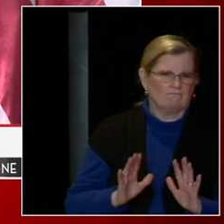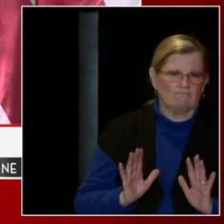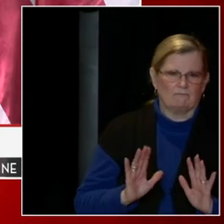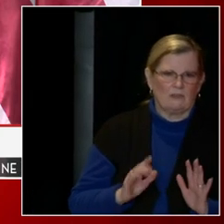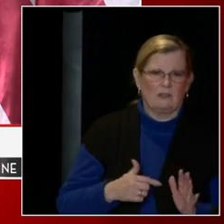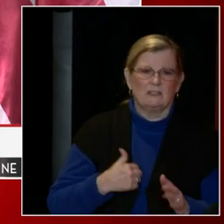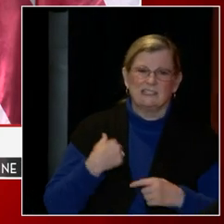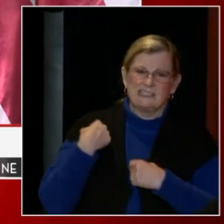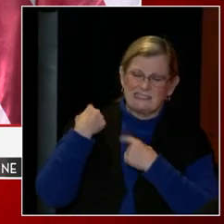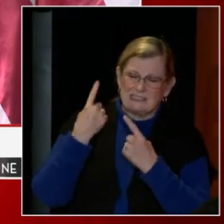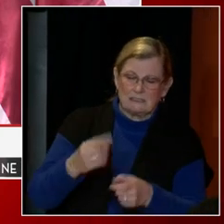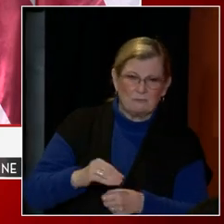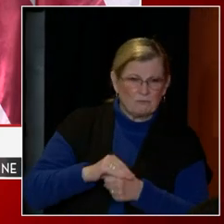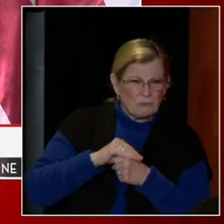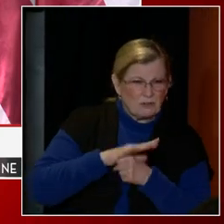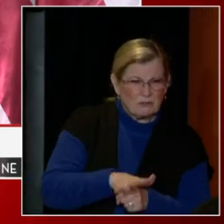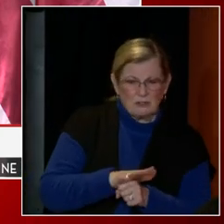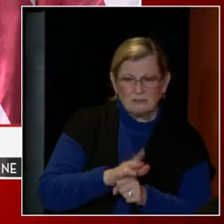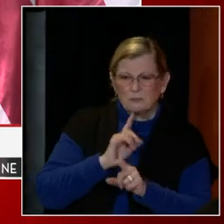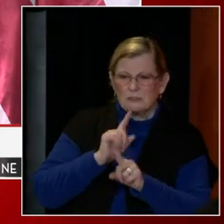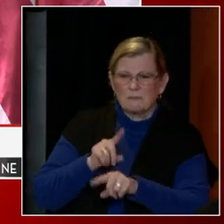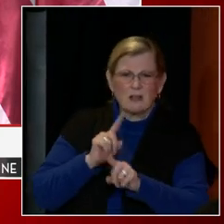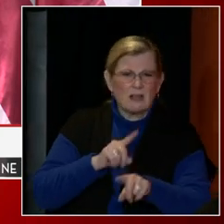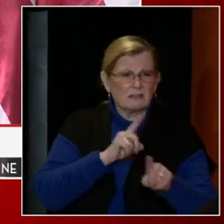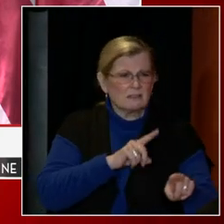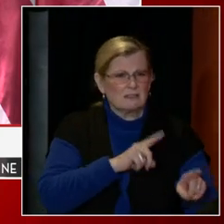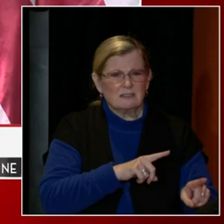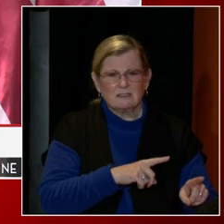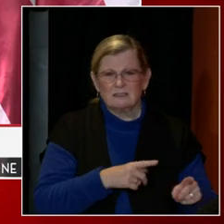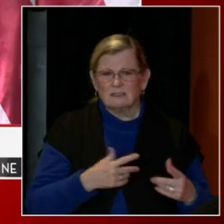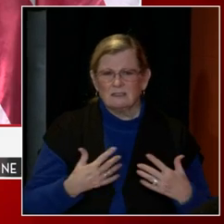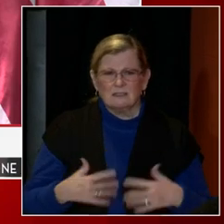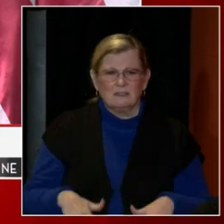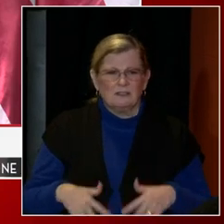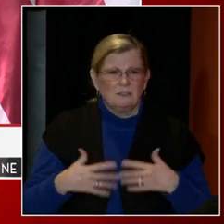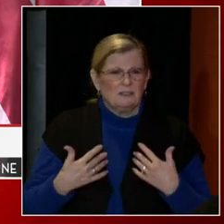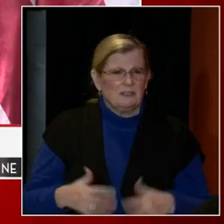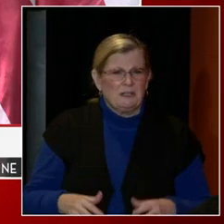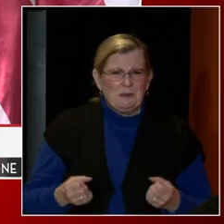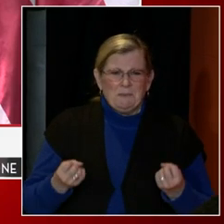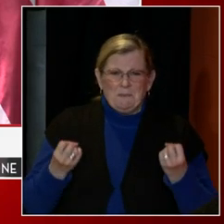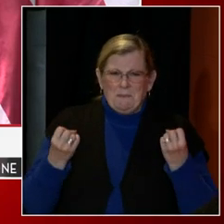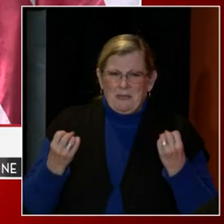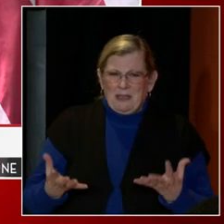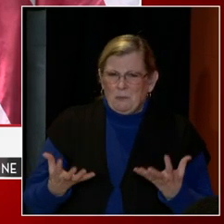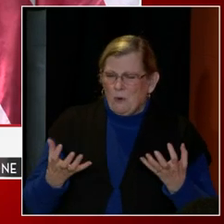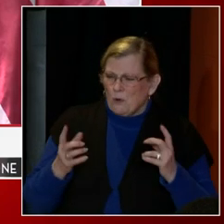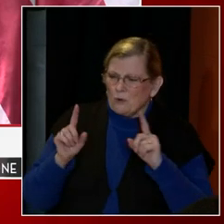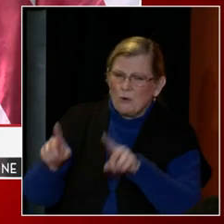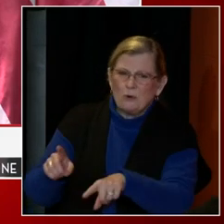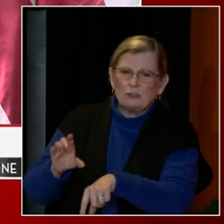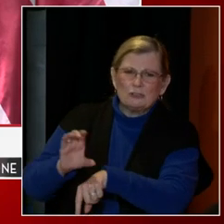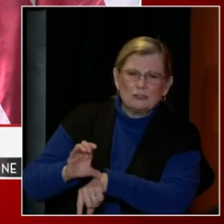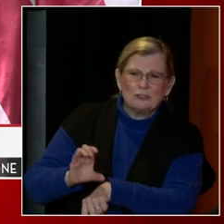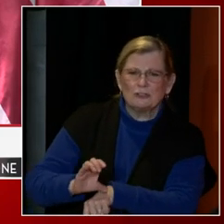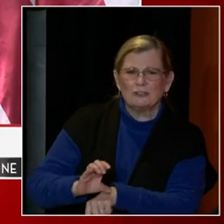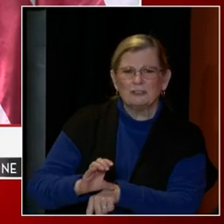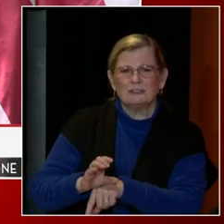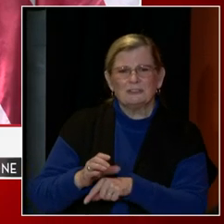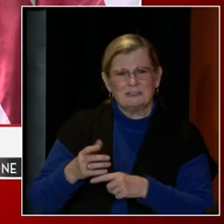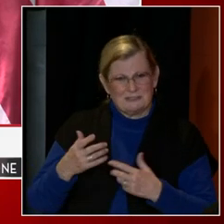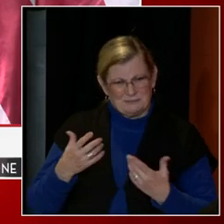this pandemic, and as the vast majority of parishioners and churches have obliged, including